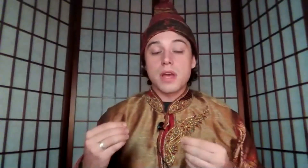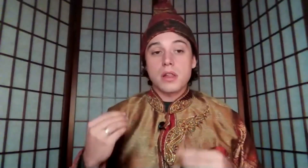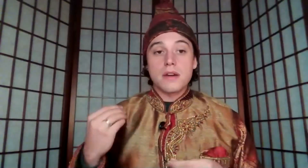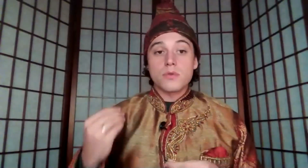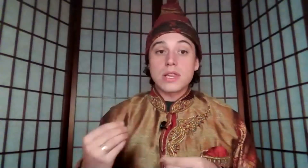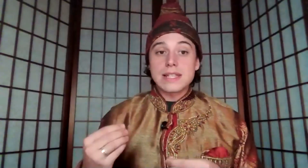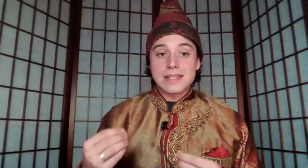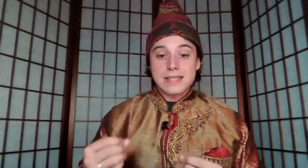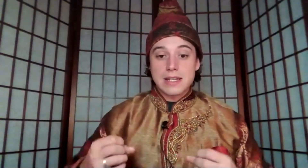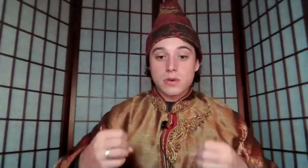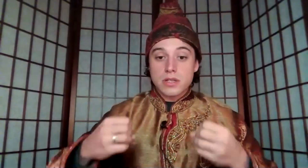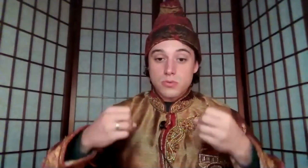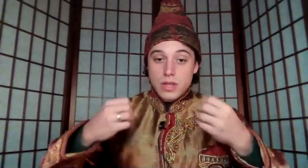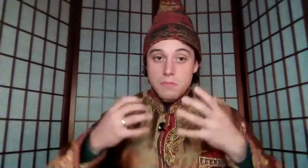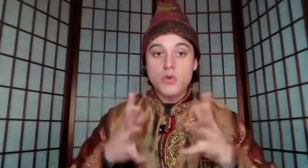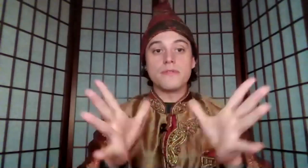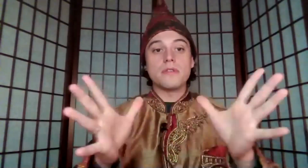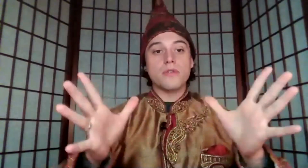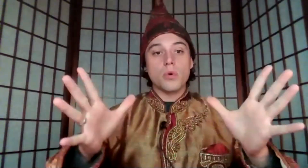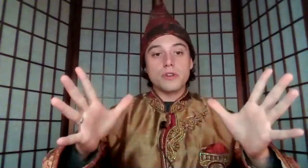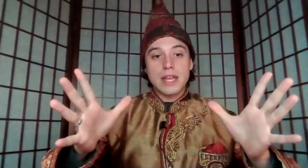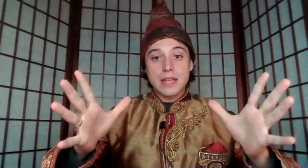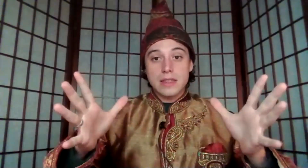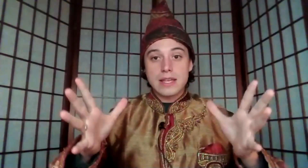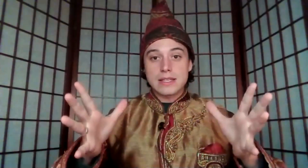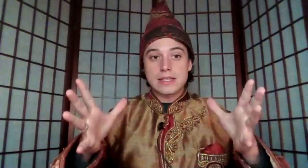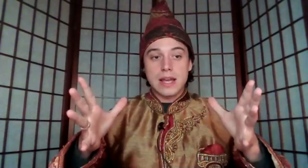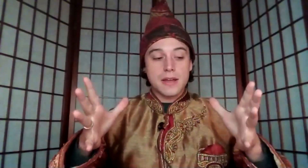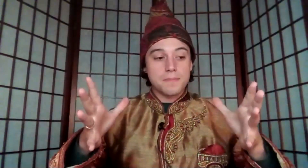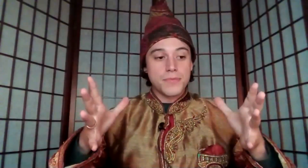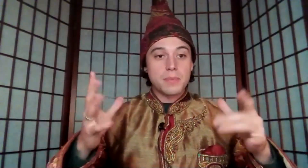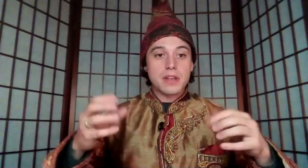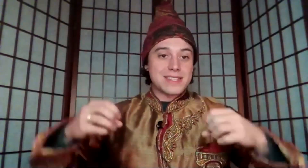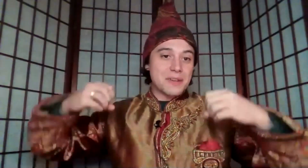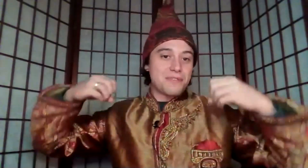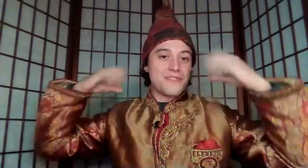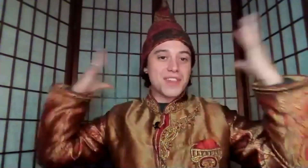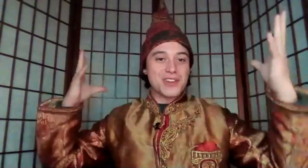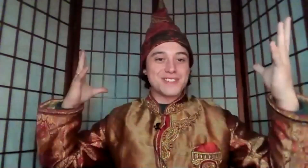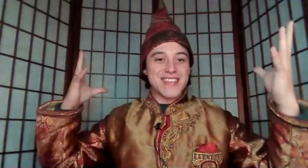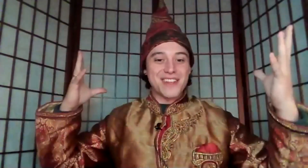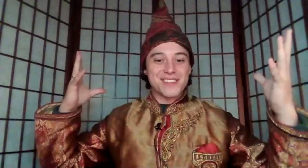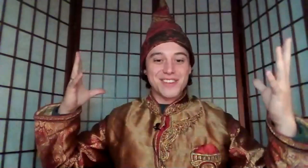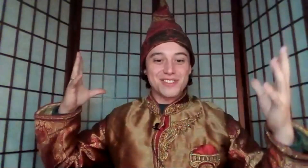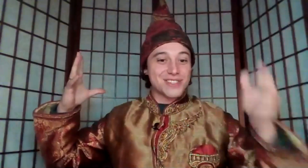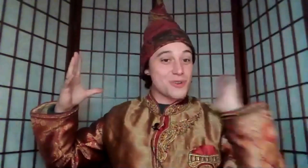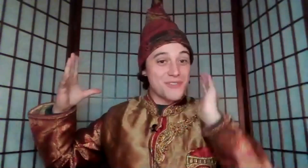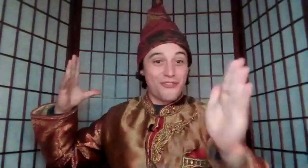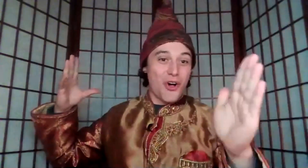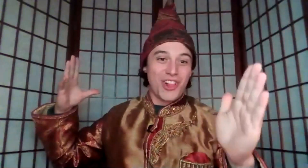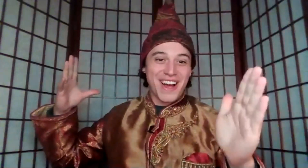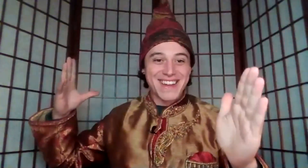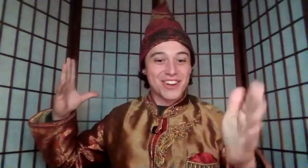going to be a lot of releases, and it's going to really move you forward in this ability. It's like filling your sails and you're just